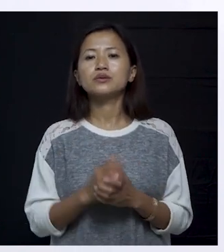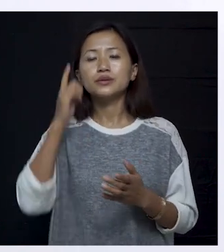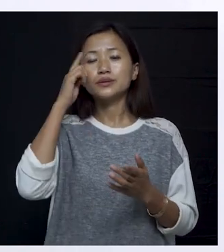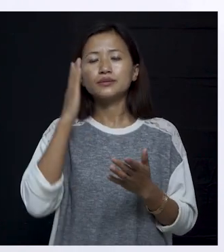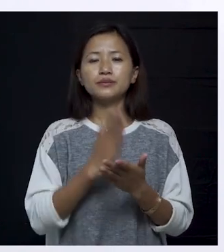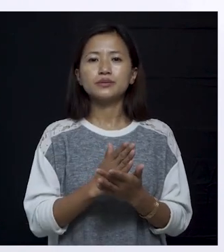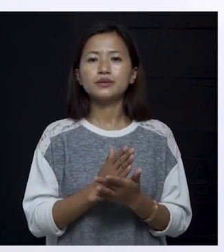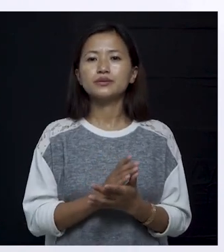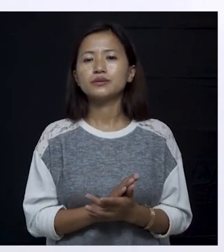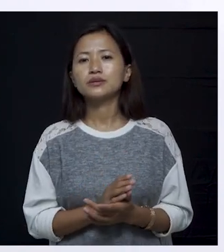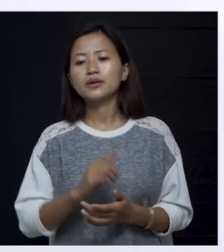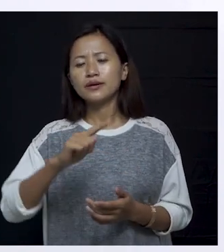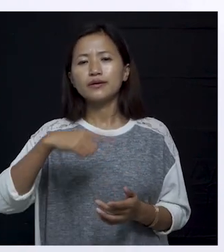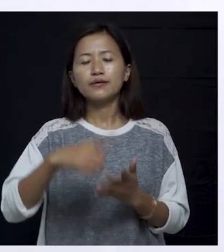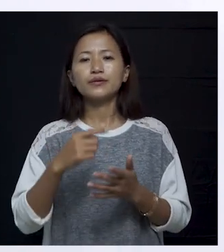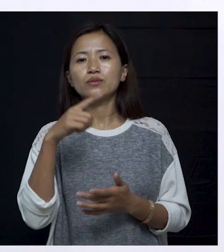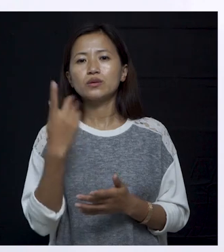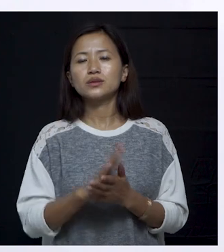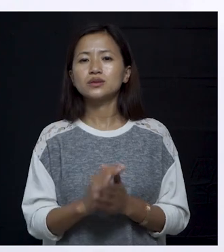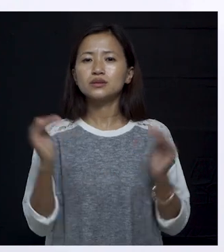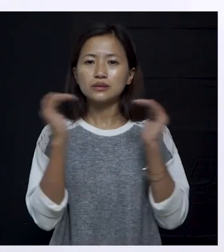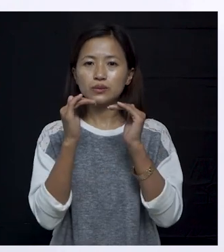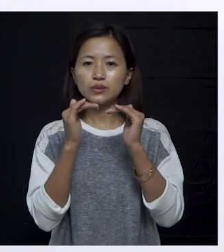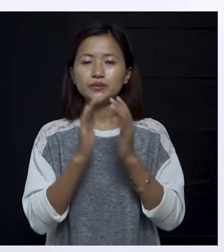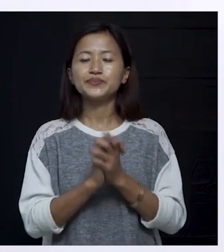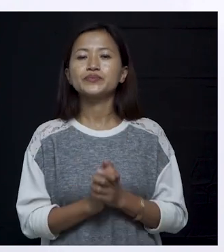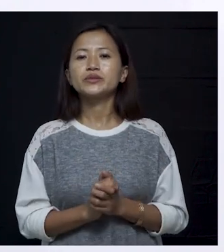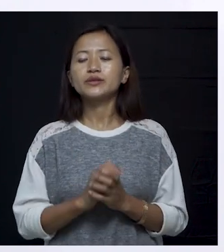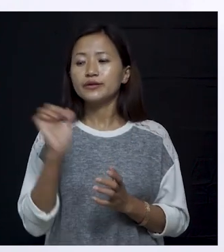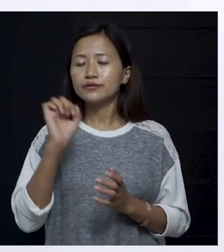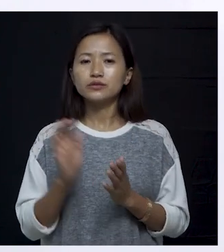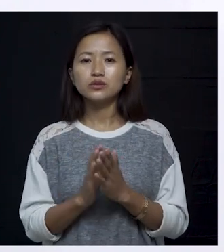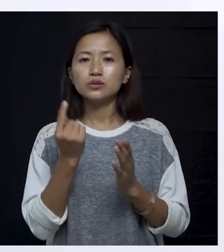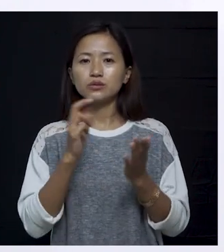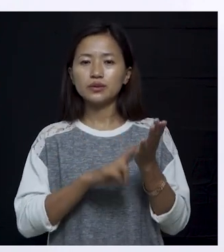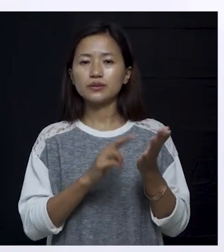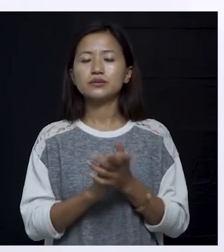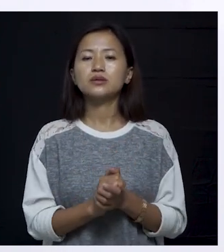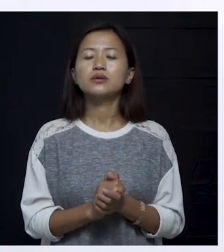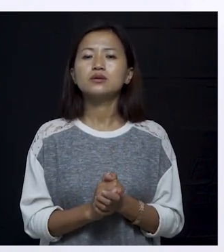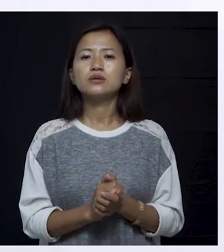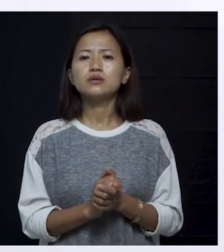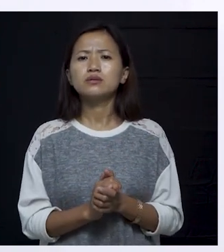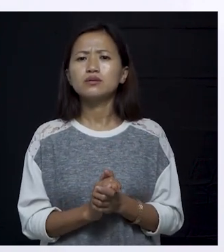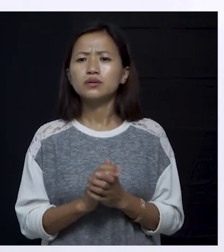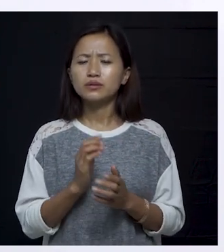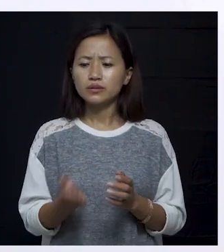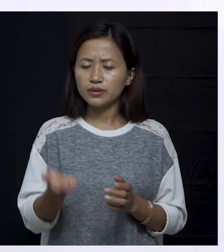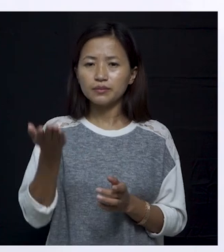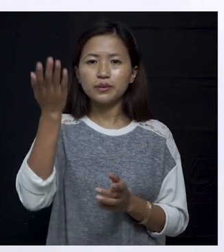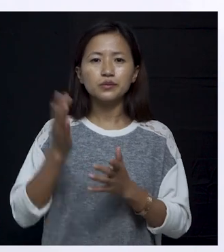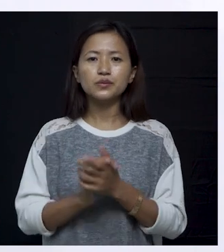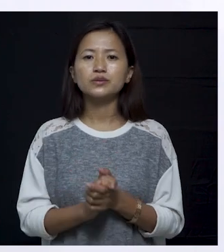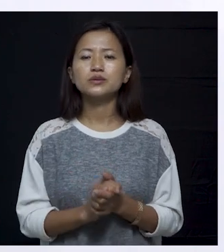that everyone is equal. Then even to do with the United Nations. The United Nations also, they came up